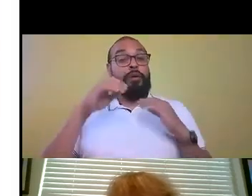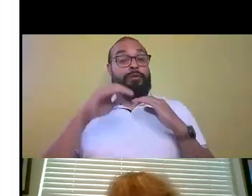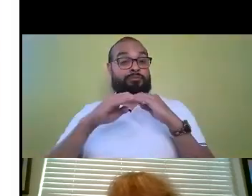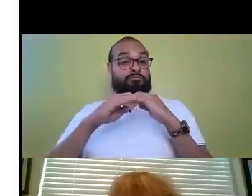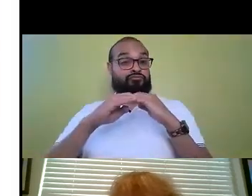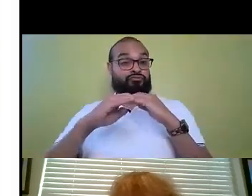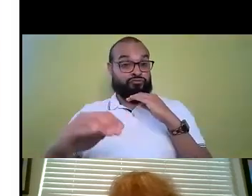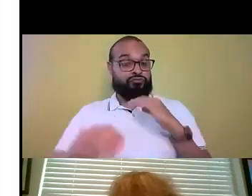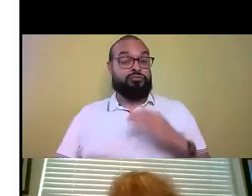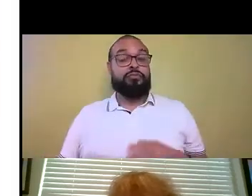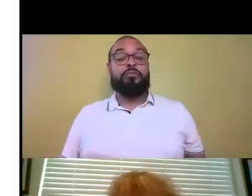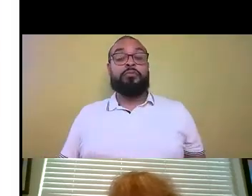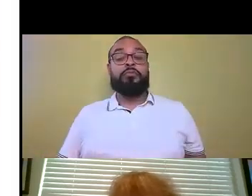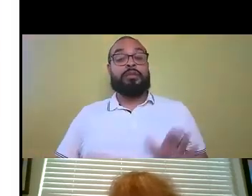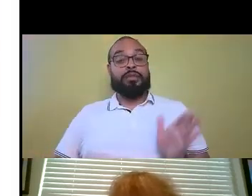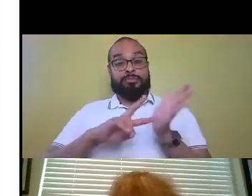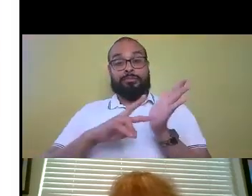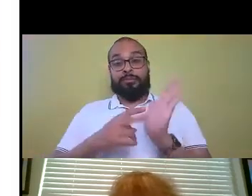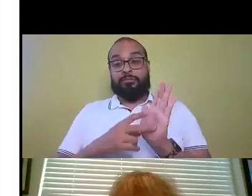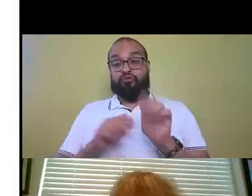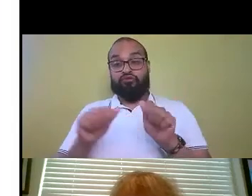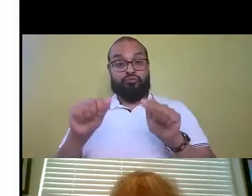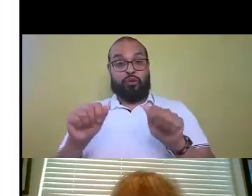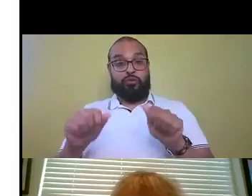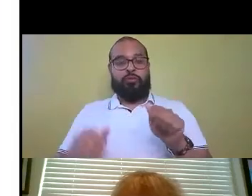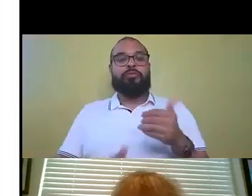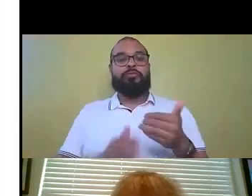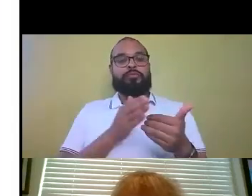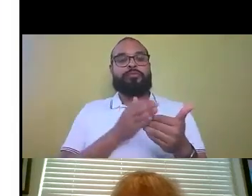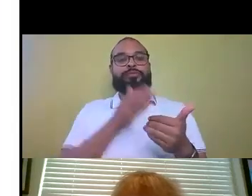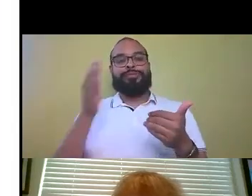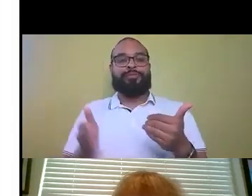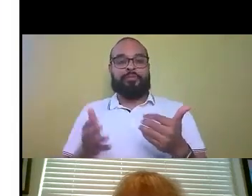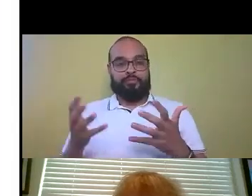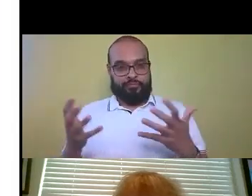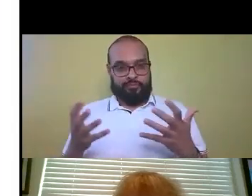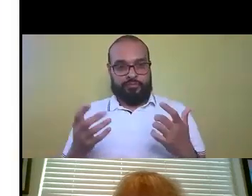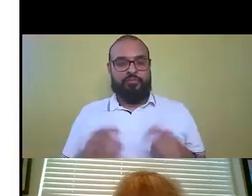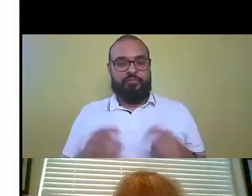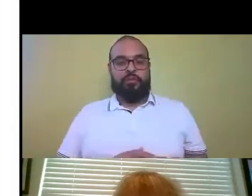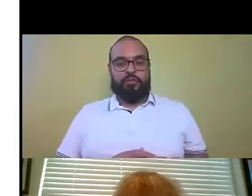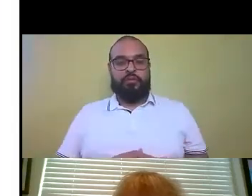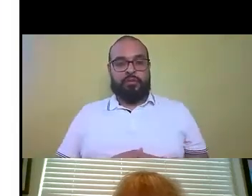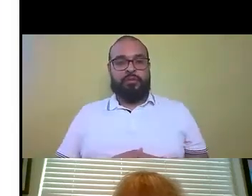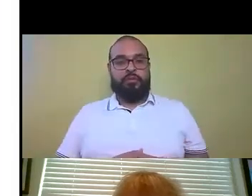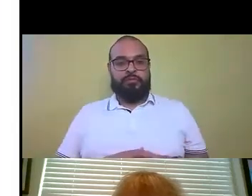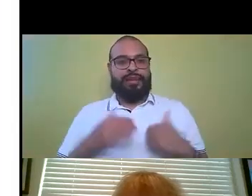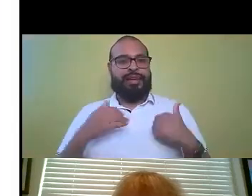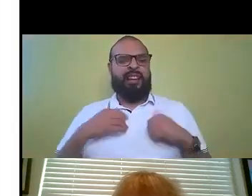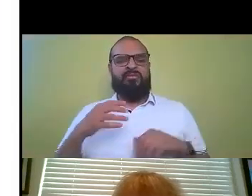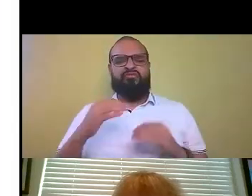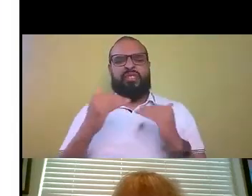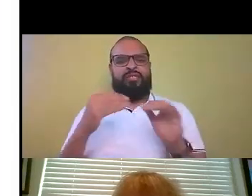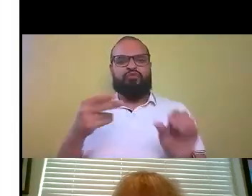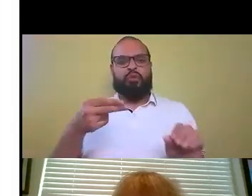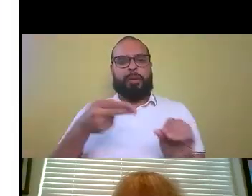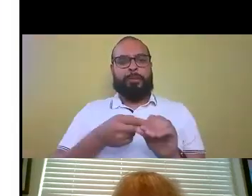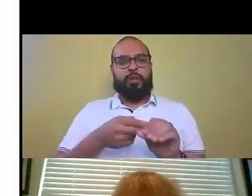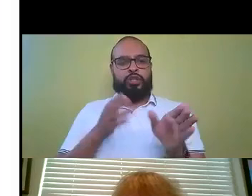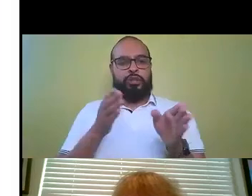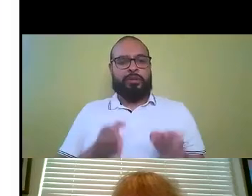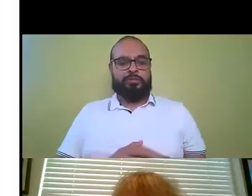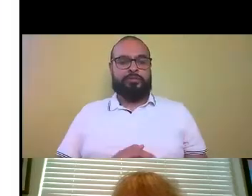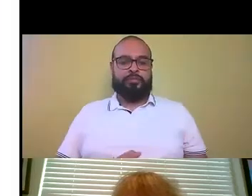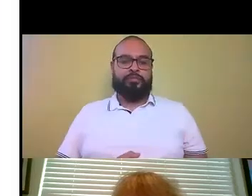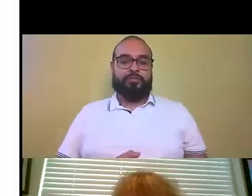homeostasis, then we should be able, the next step would be able to have some degree of participation. And often